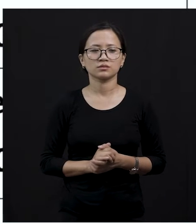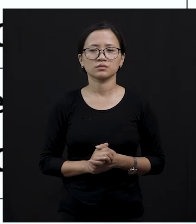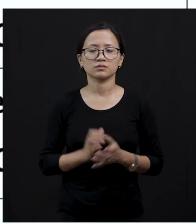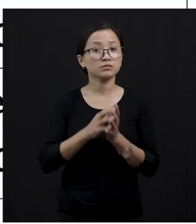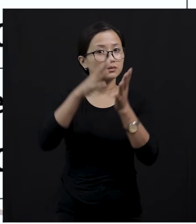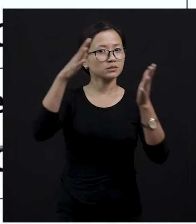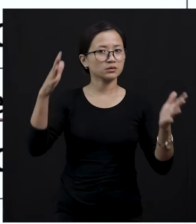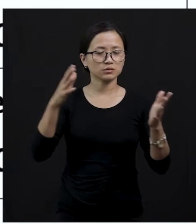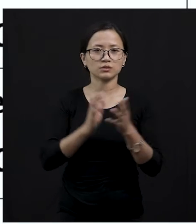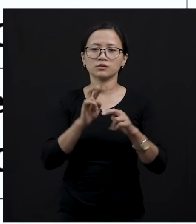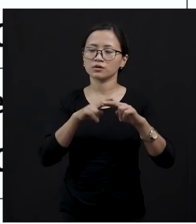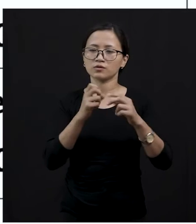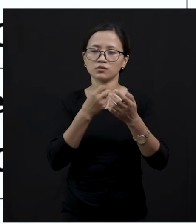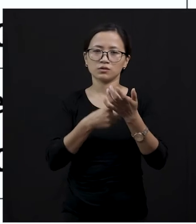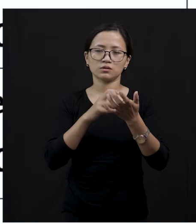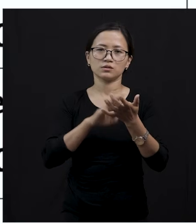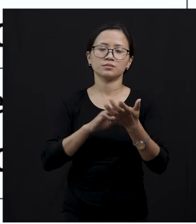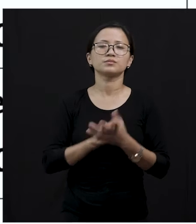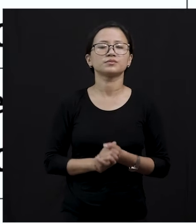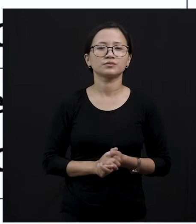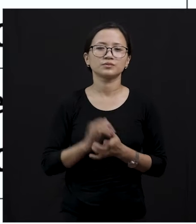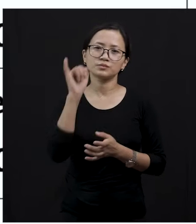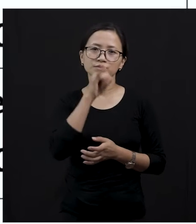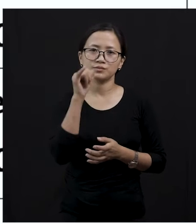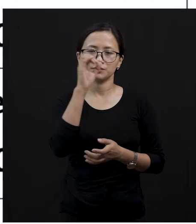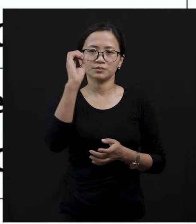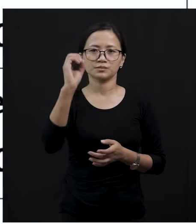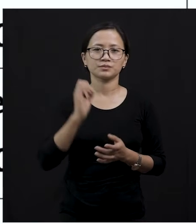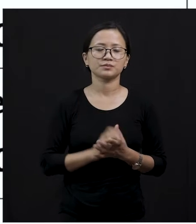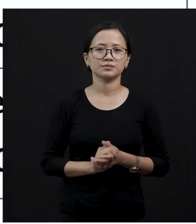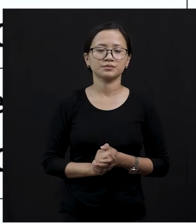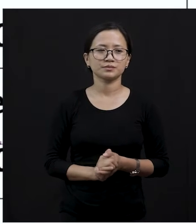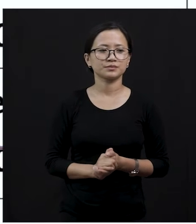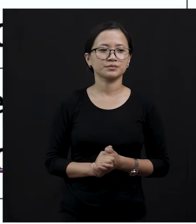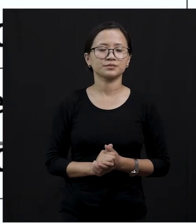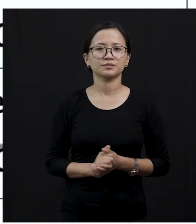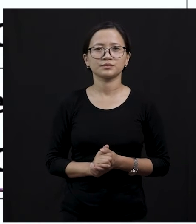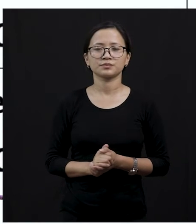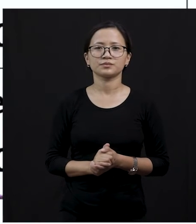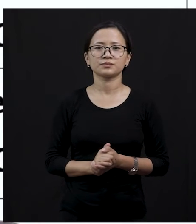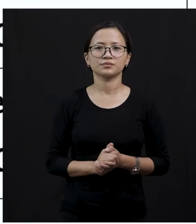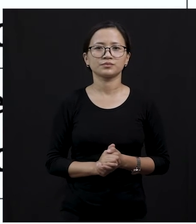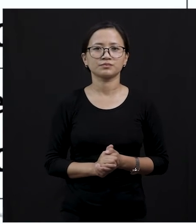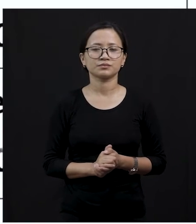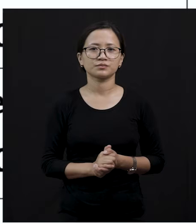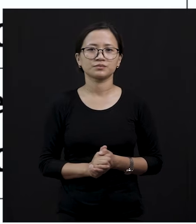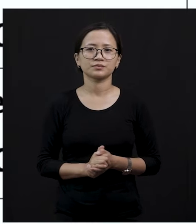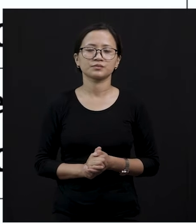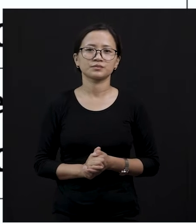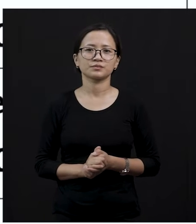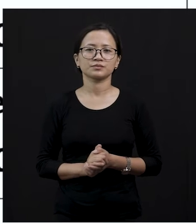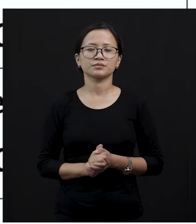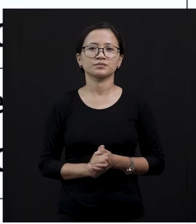the expanded form for 60. All right, so we get 60 plus 0. So